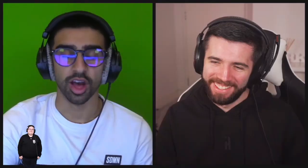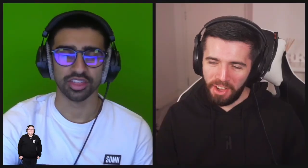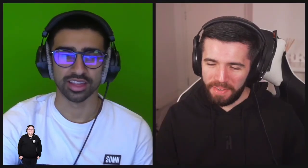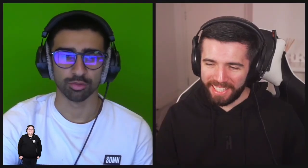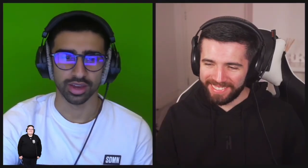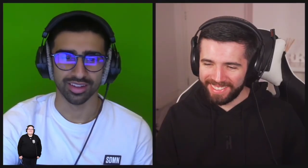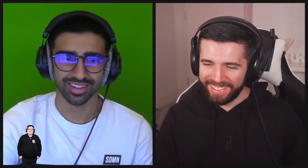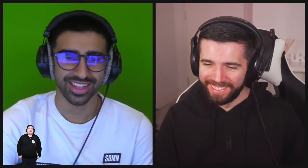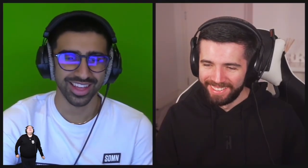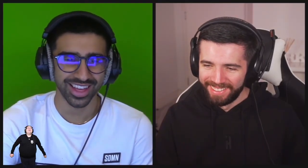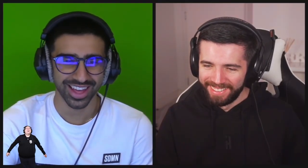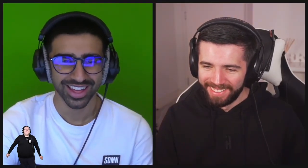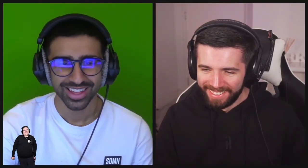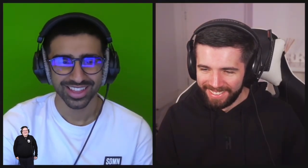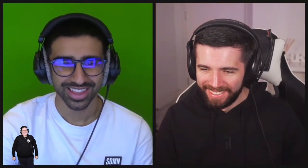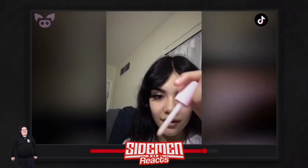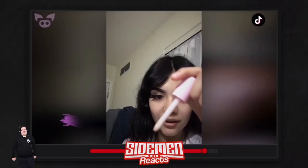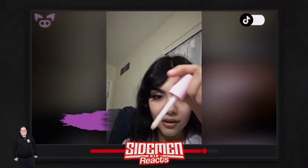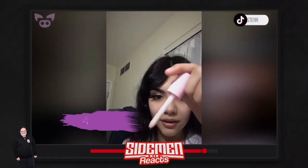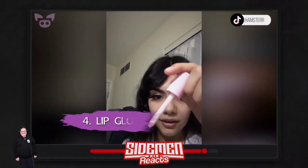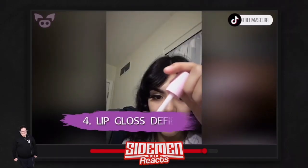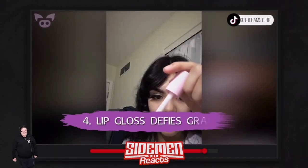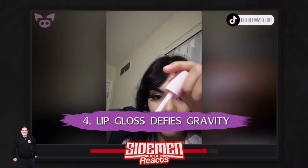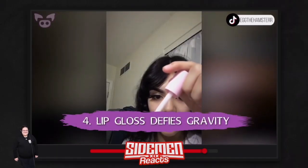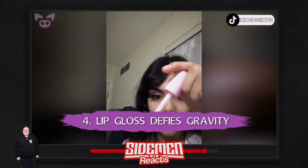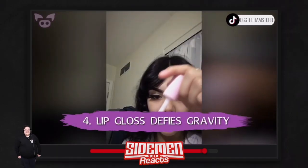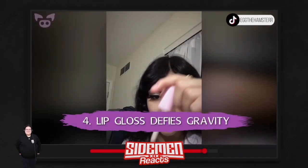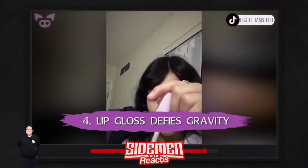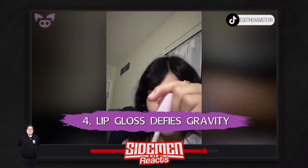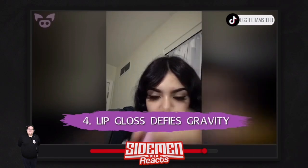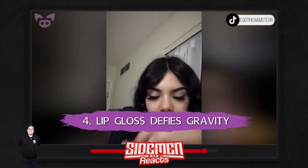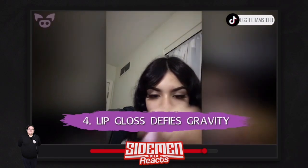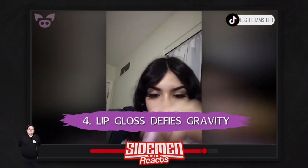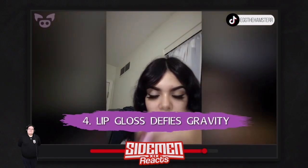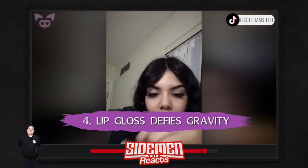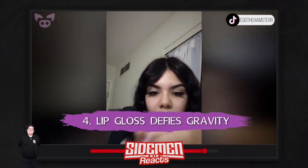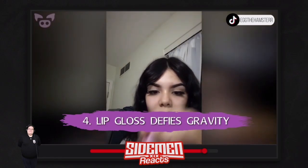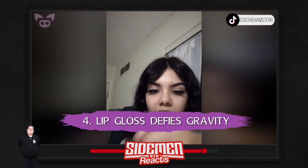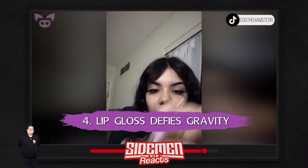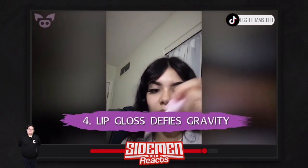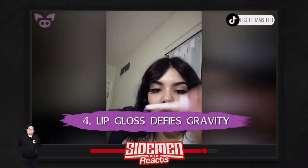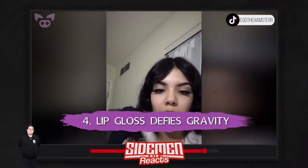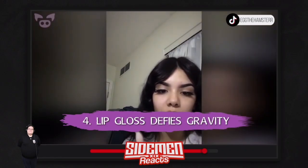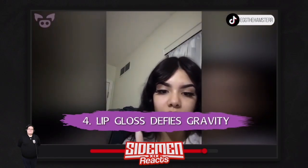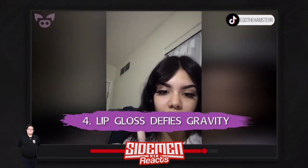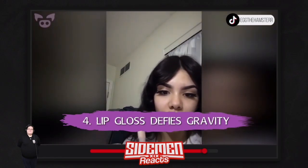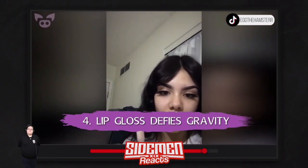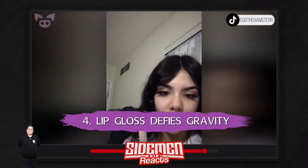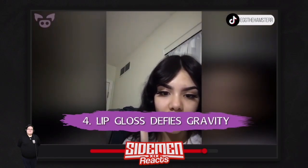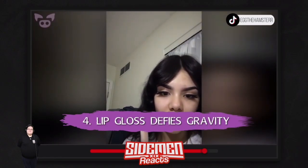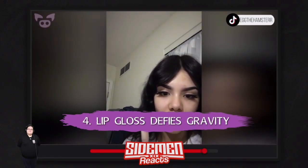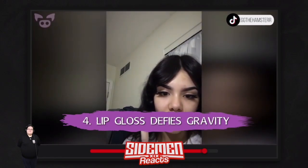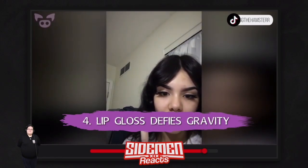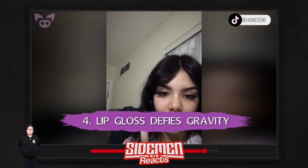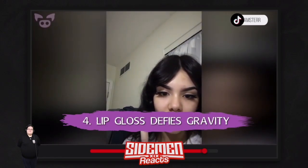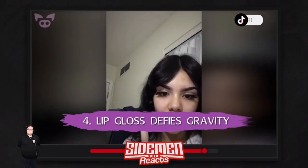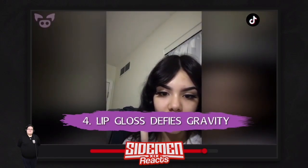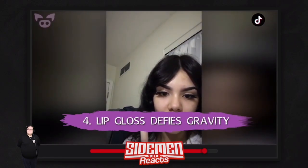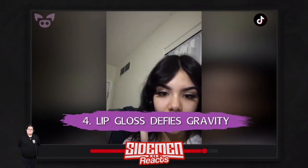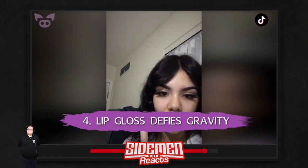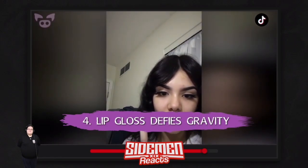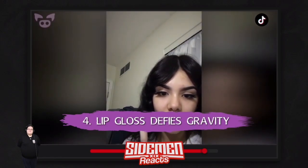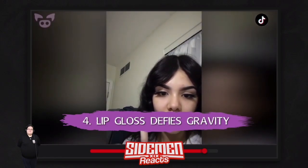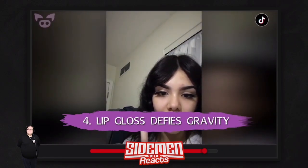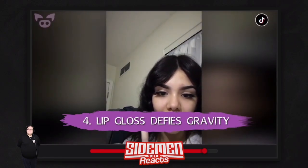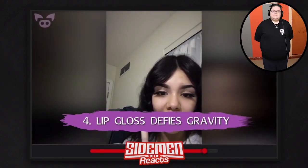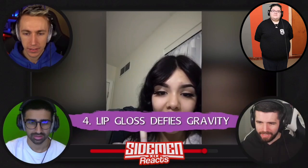video. Nothing is real. Our lips definitely aren't sealed about how confused we are about this weird piece of footage shared